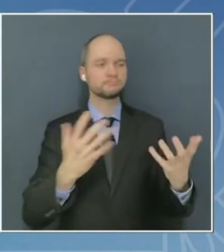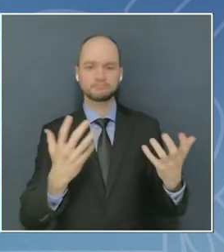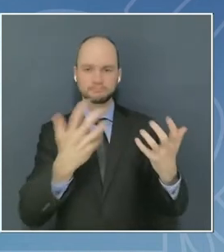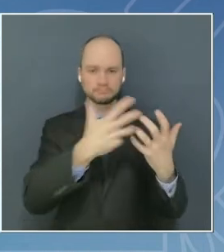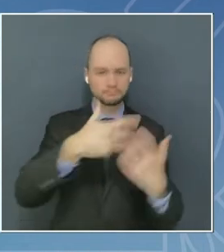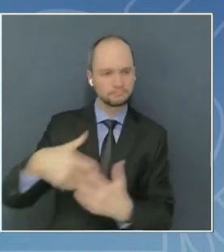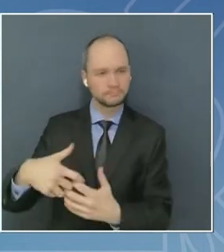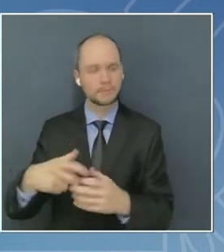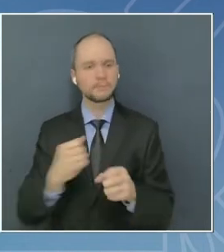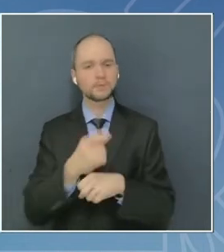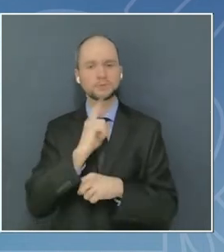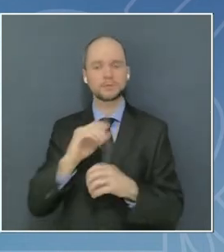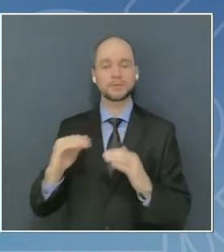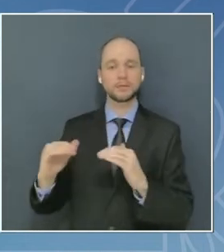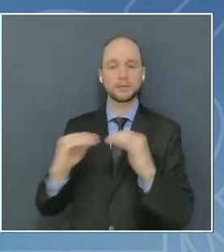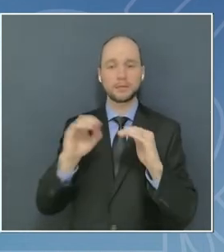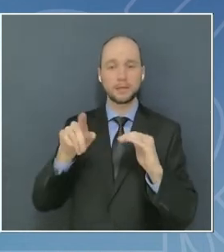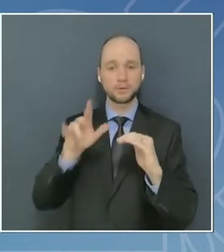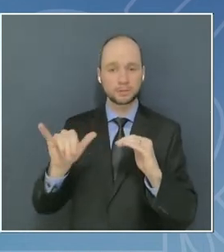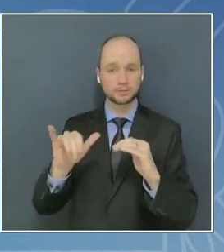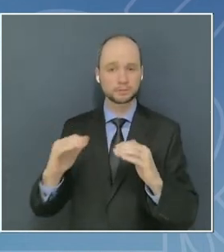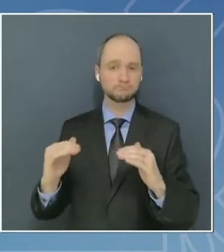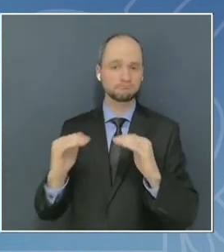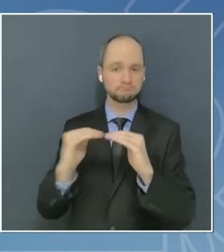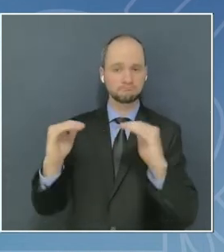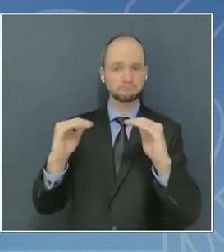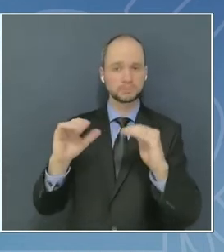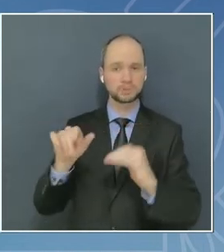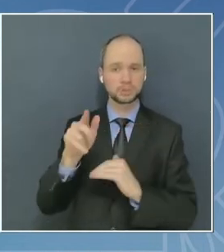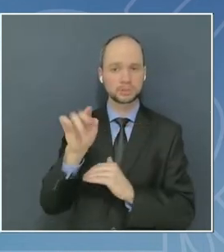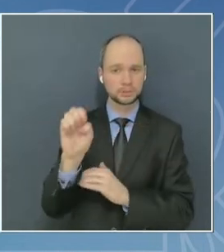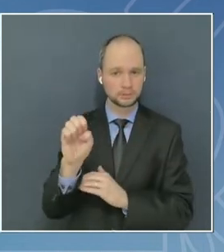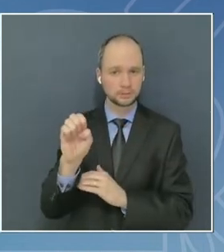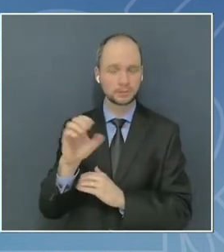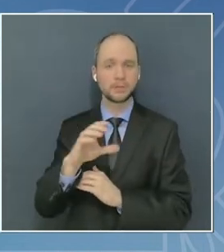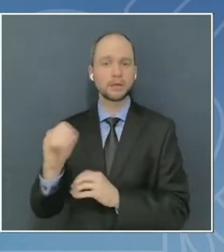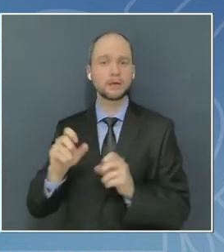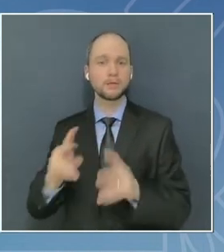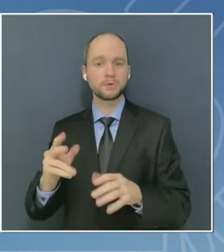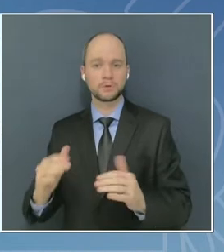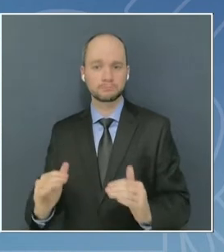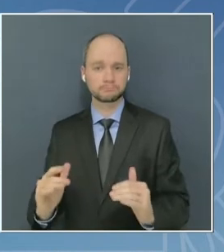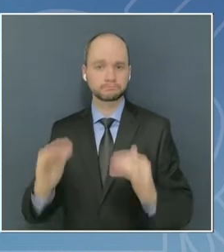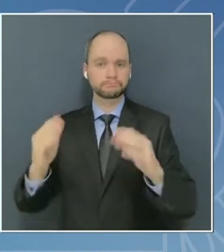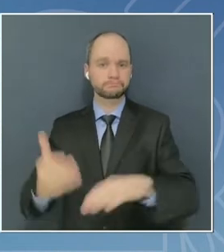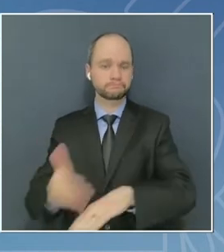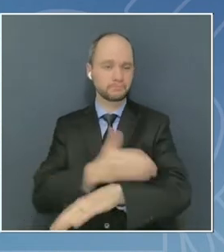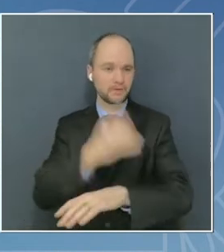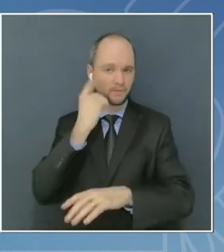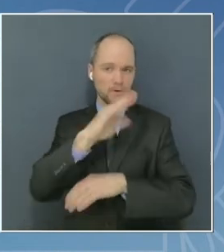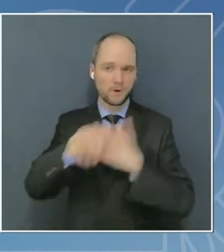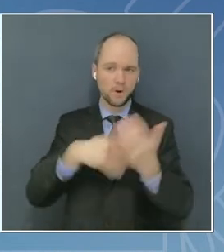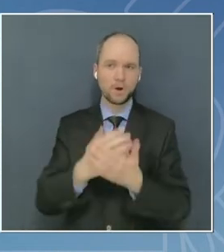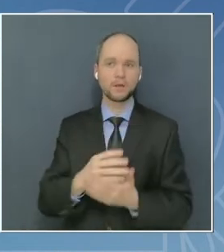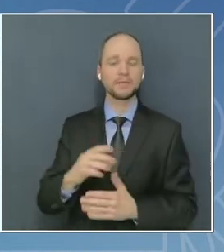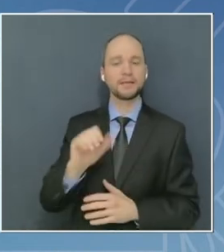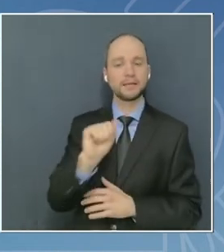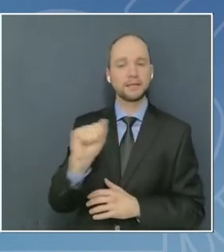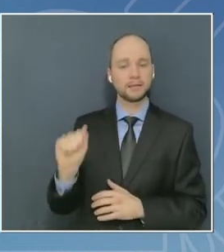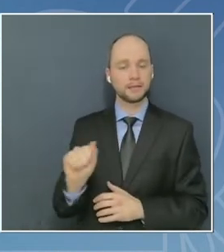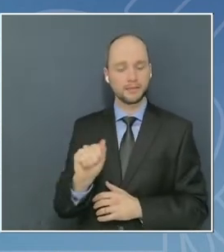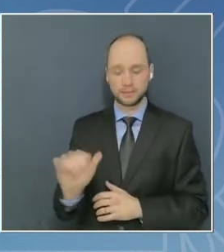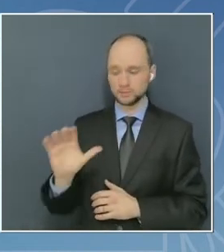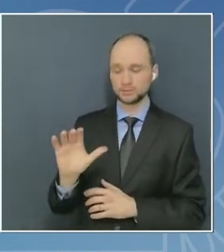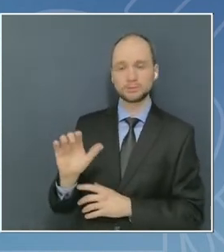and opportunity for Asian Americans, Native Hawaiian, and Pacific Islander communities. Prior to joining YANP, Crystal worked on Capitol